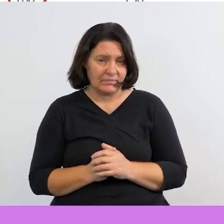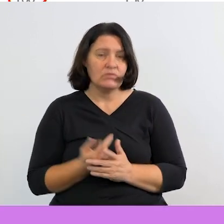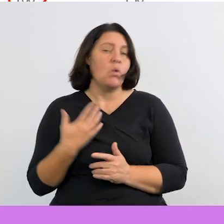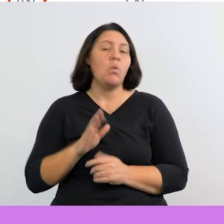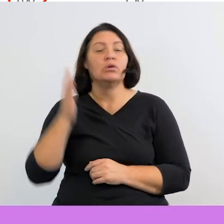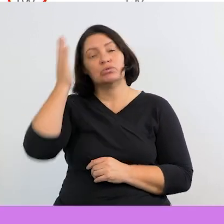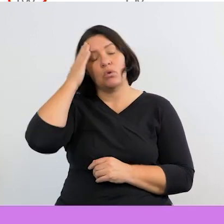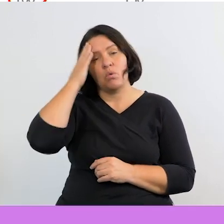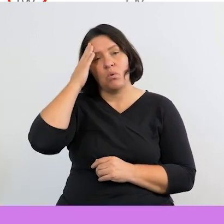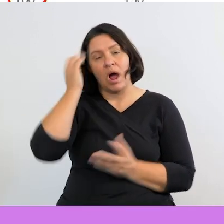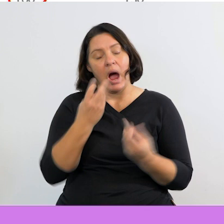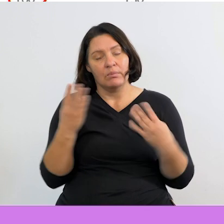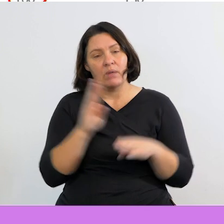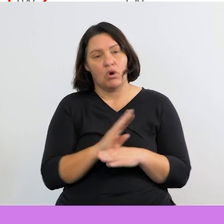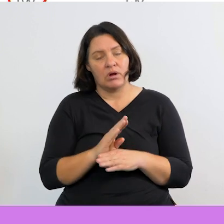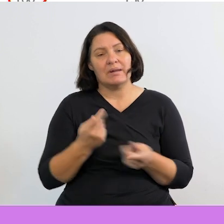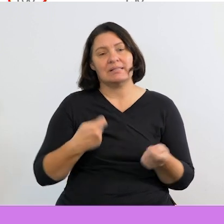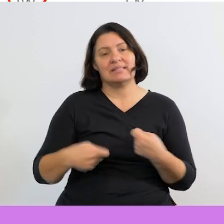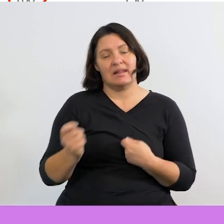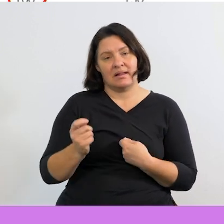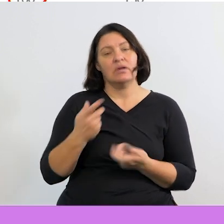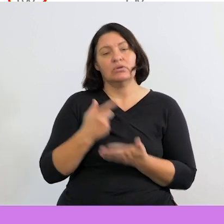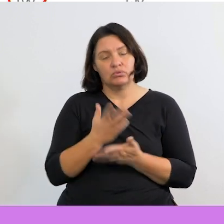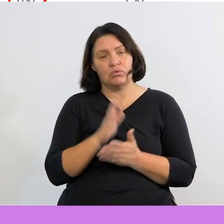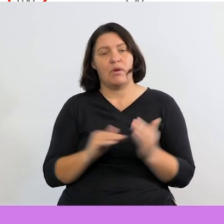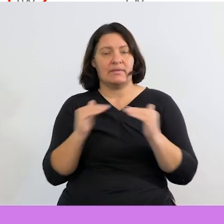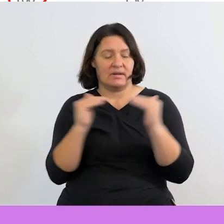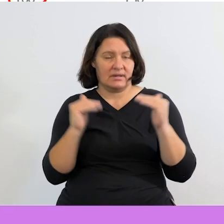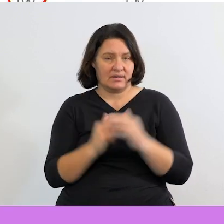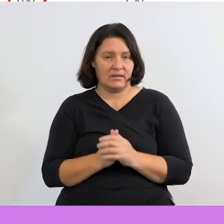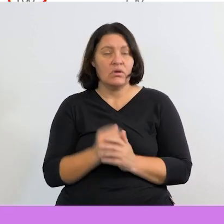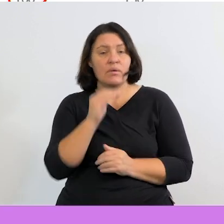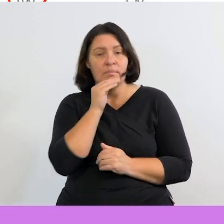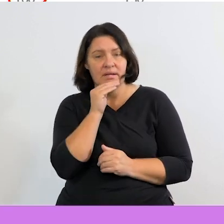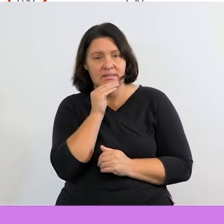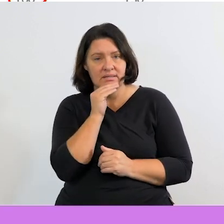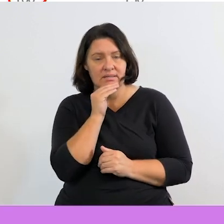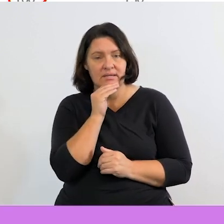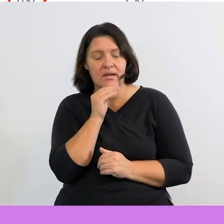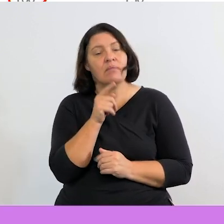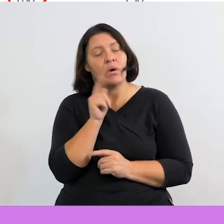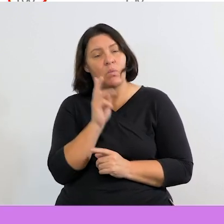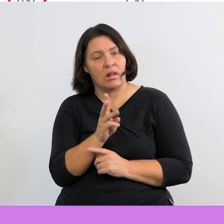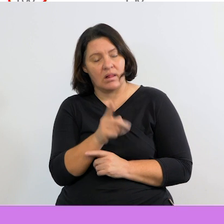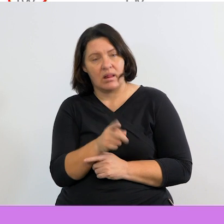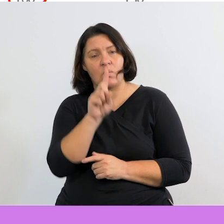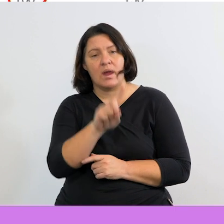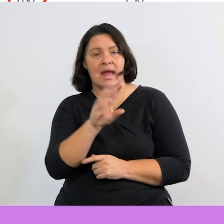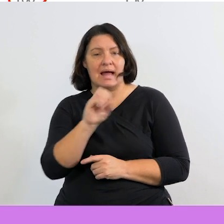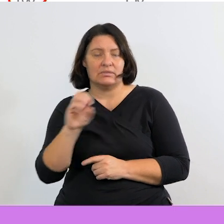same. So we want to know how many brownies must Amy sell in order to break even. So that means that will